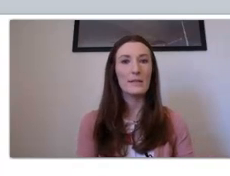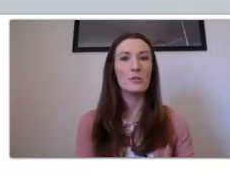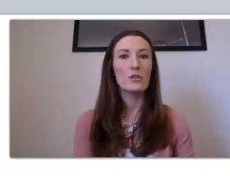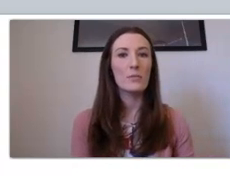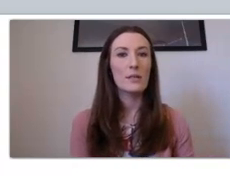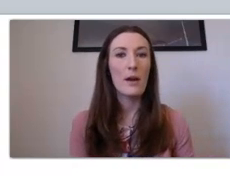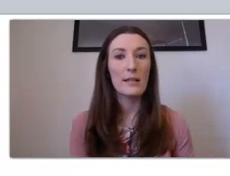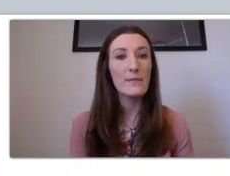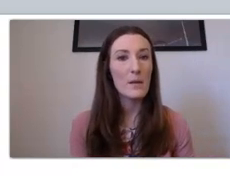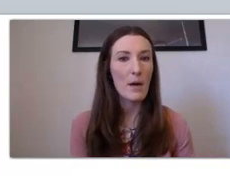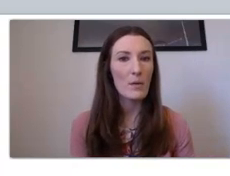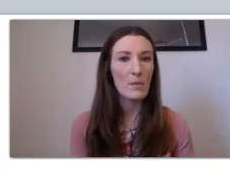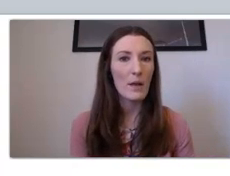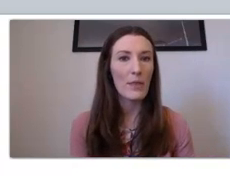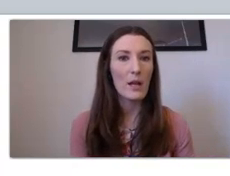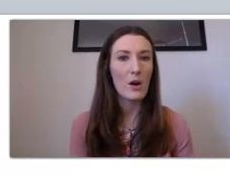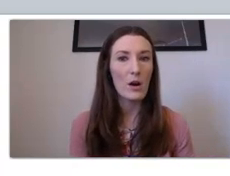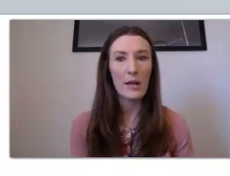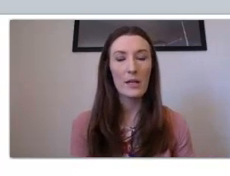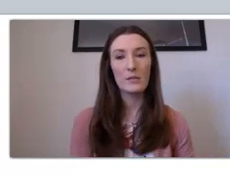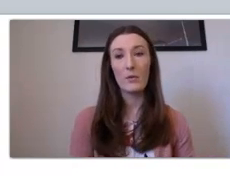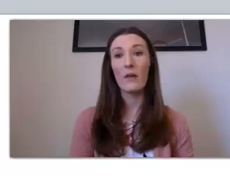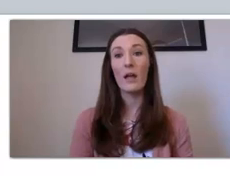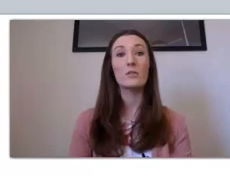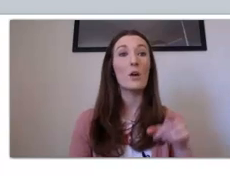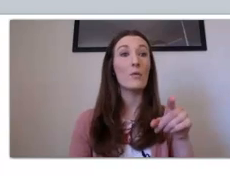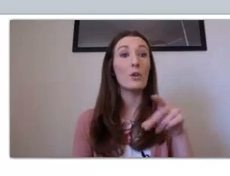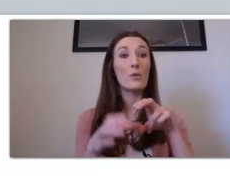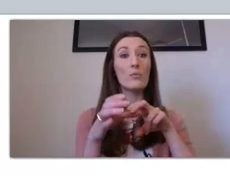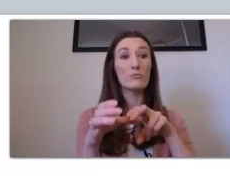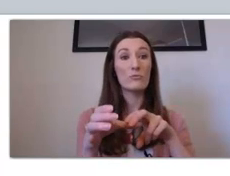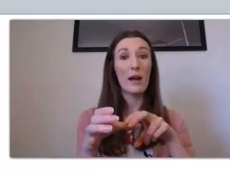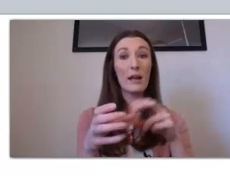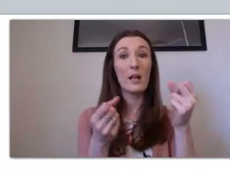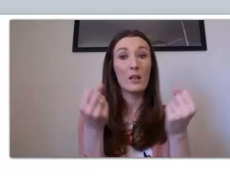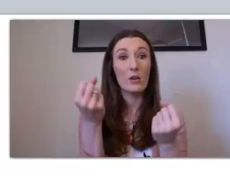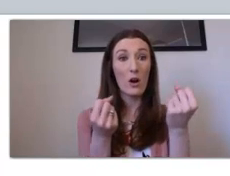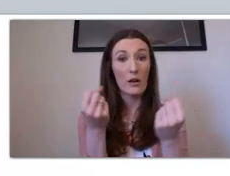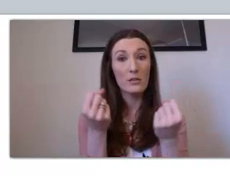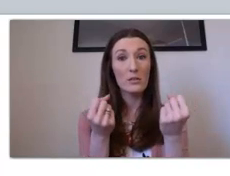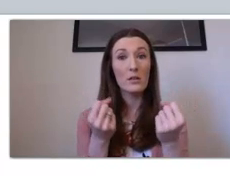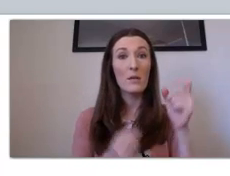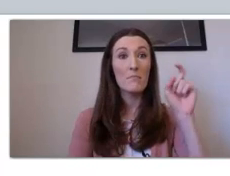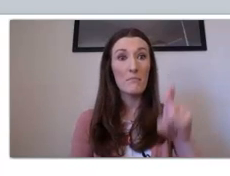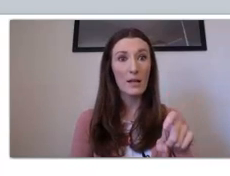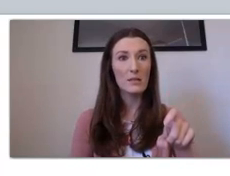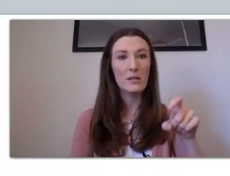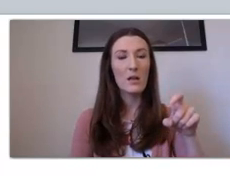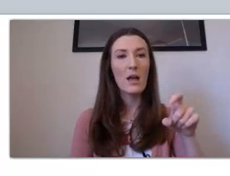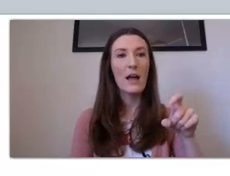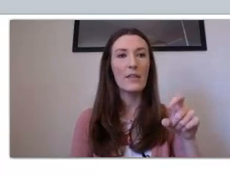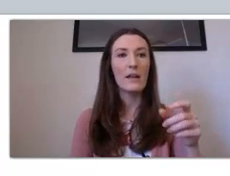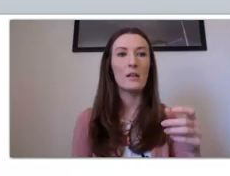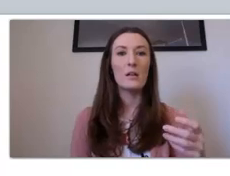Drivers and passengers must wear a safety belt while the car is moving. So you ride in the car,